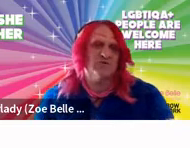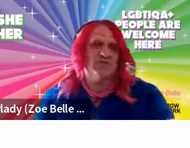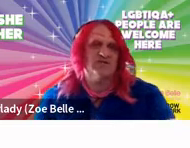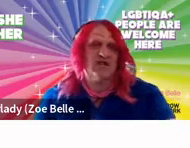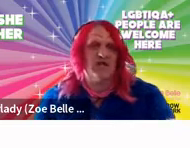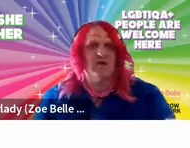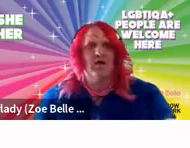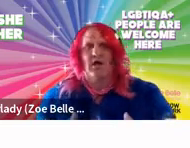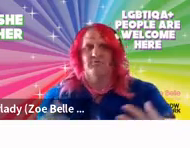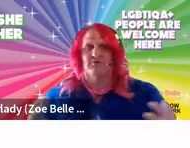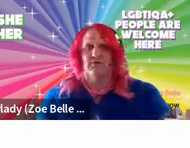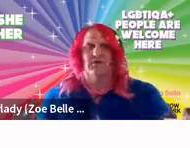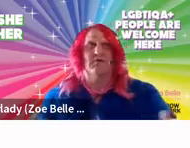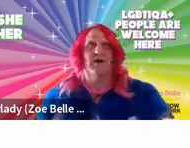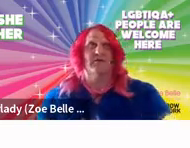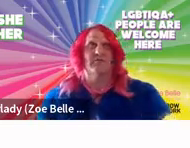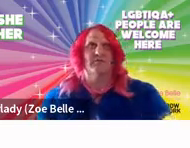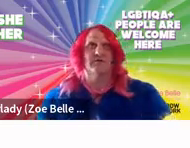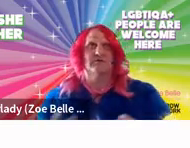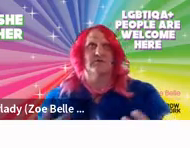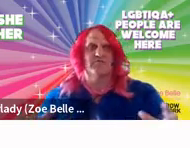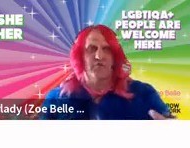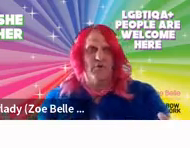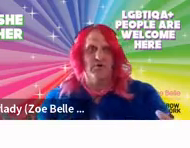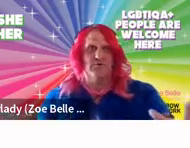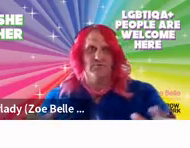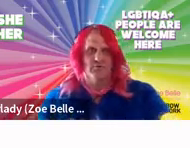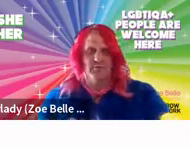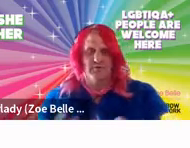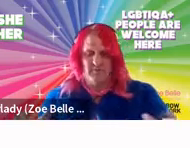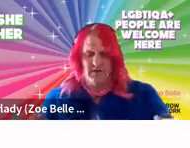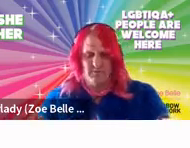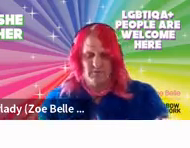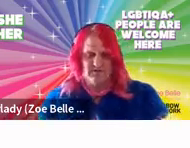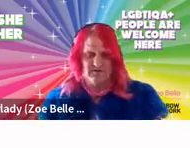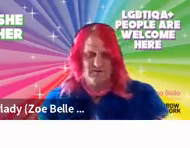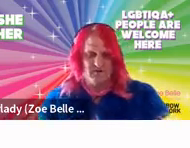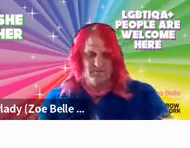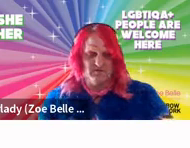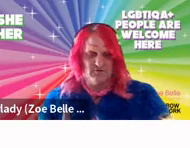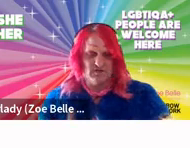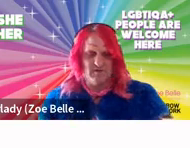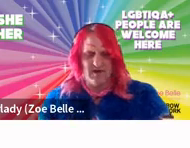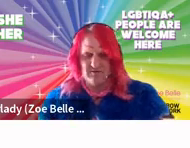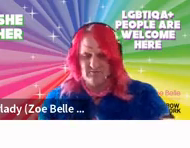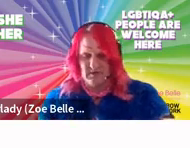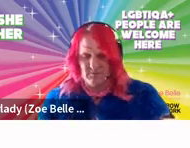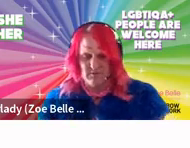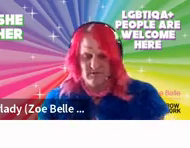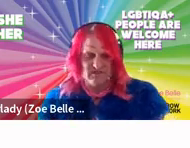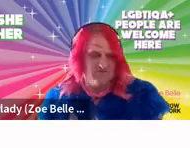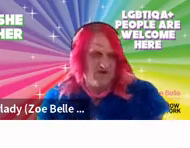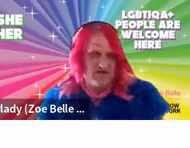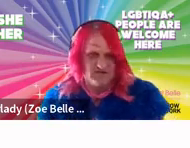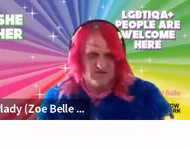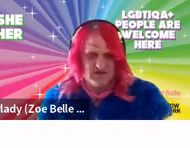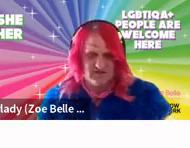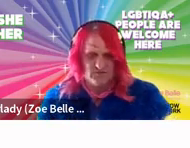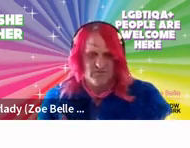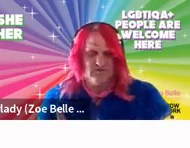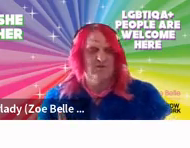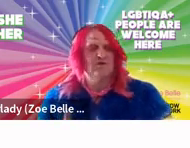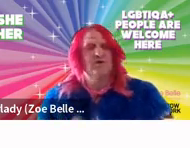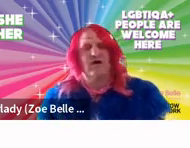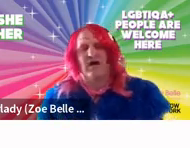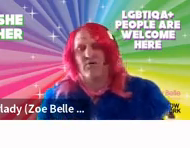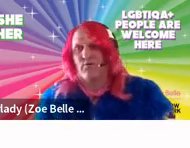about trans women today, I'm talking about a really sort of broad group of people. And so I'm going to be talking about people who identify as a